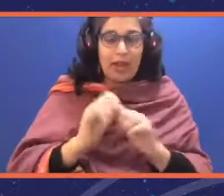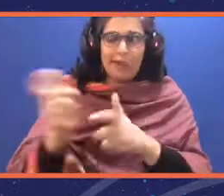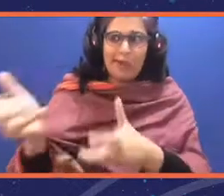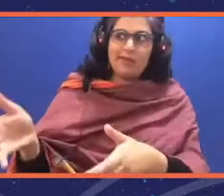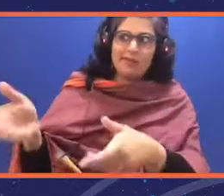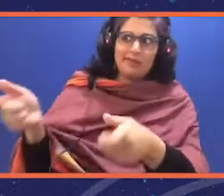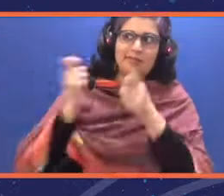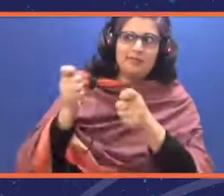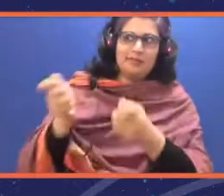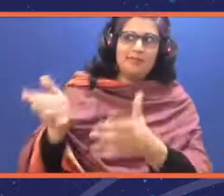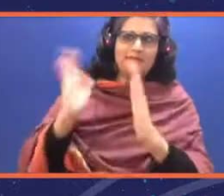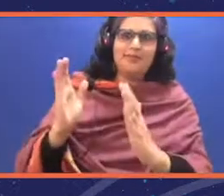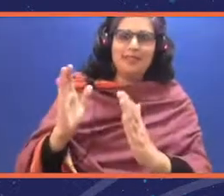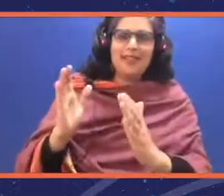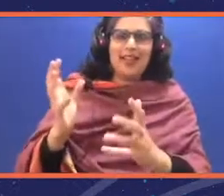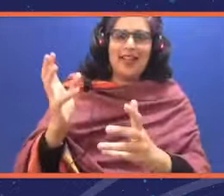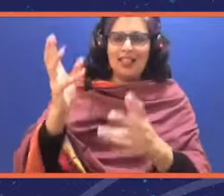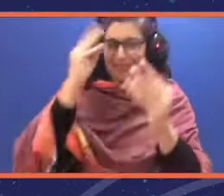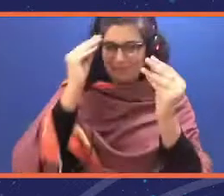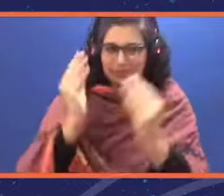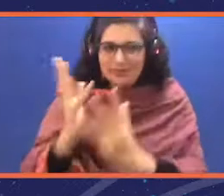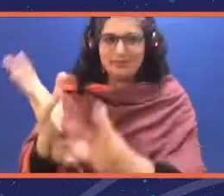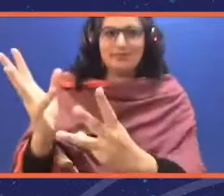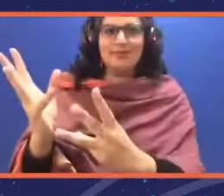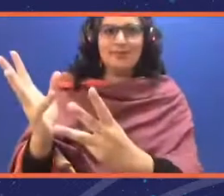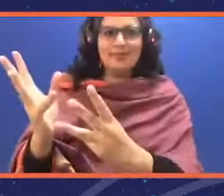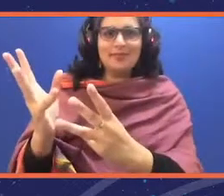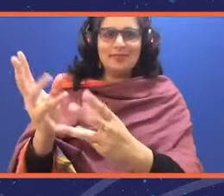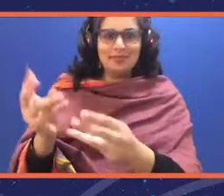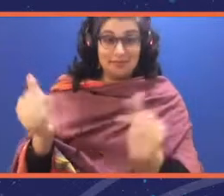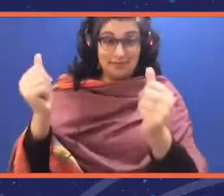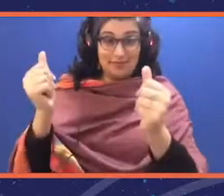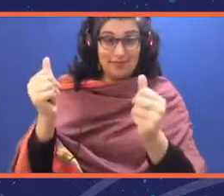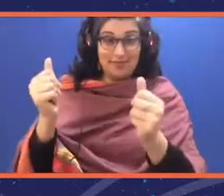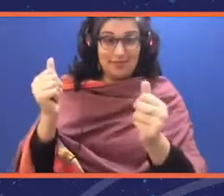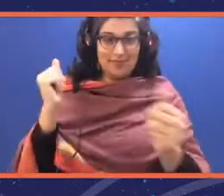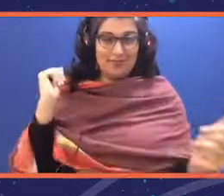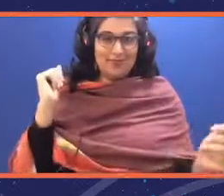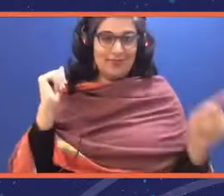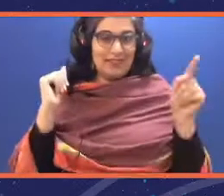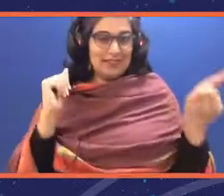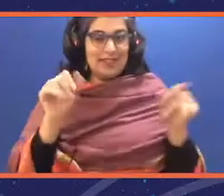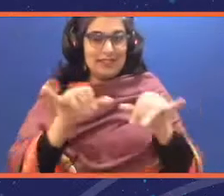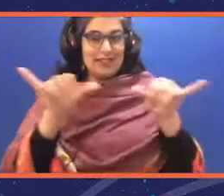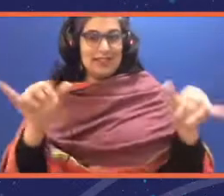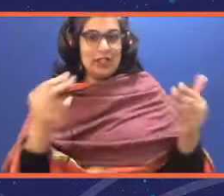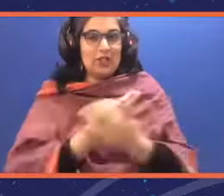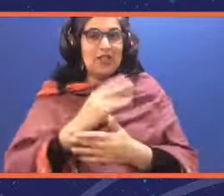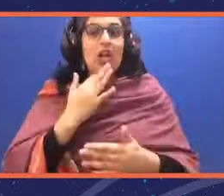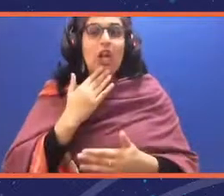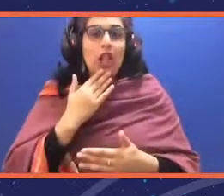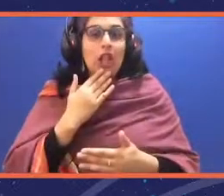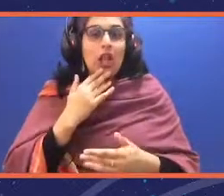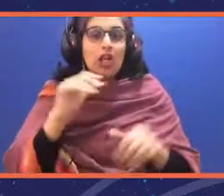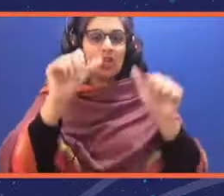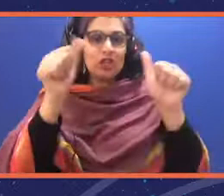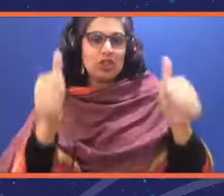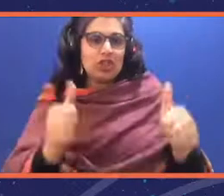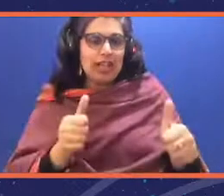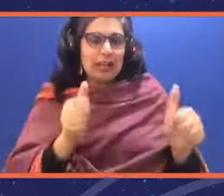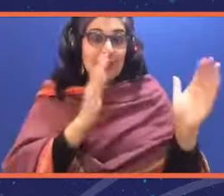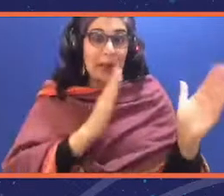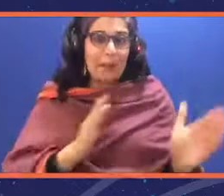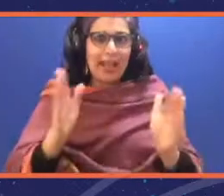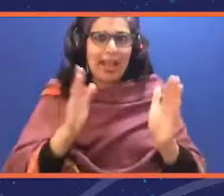information down into their minds? So I landed on the system of using color, shapes, and pattern as the way